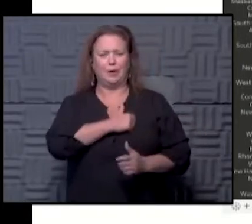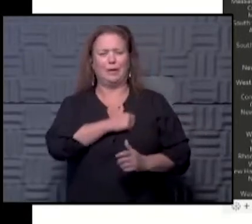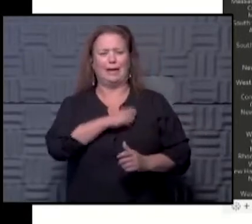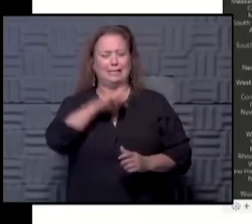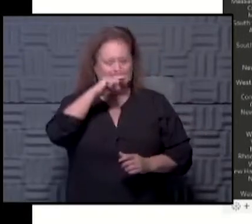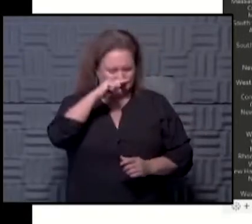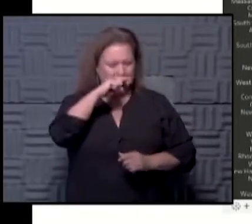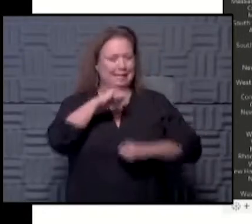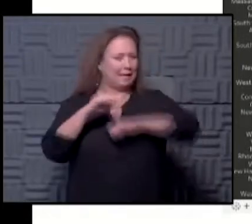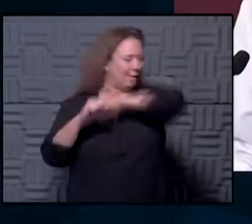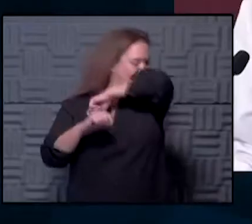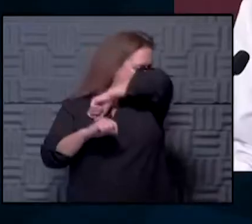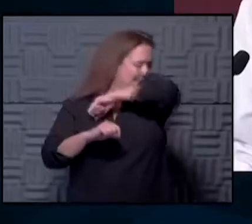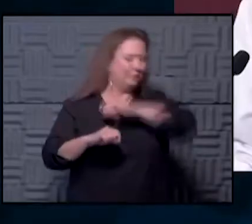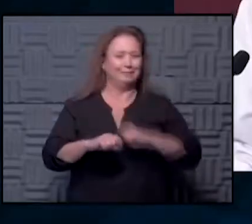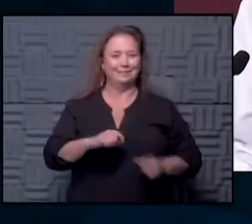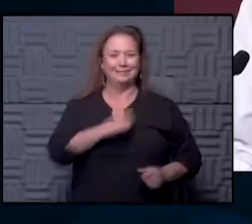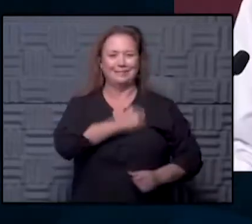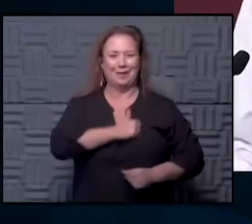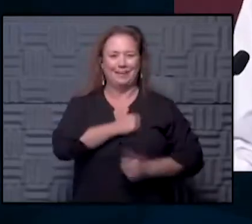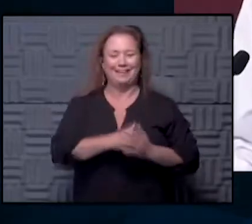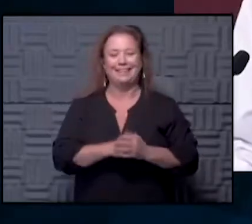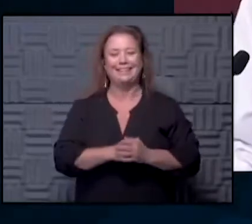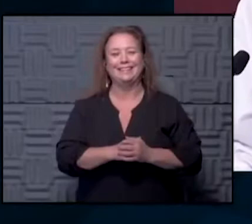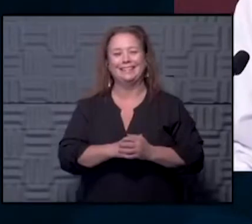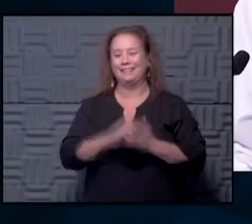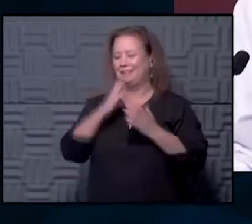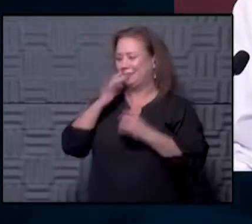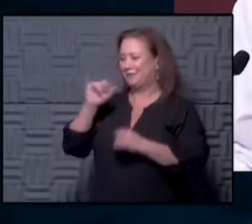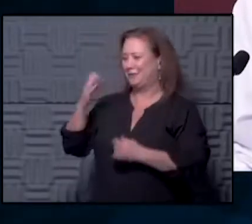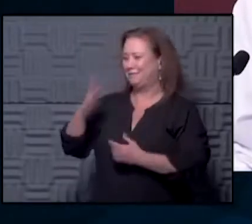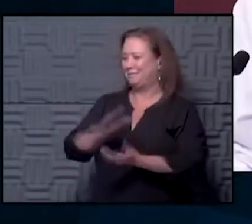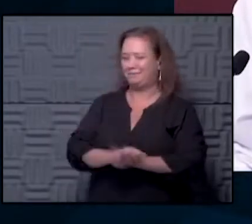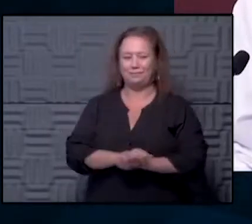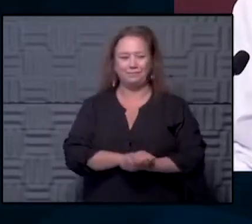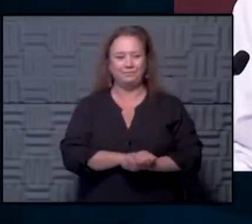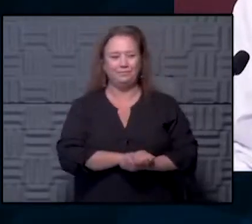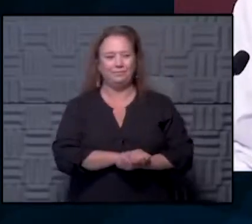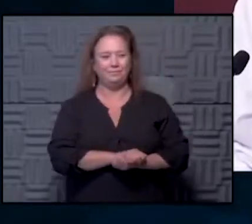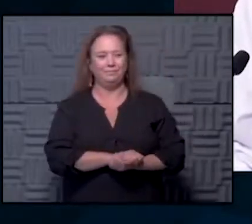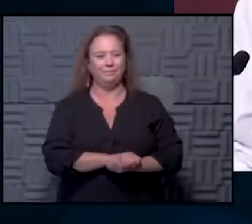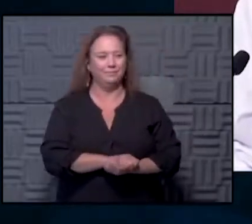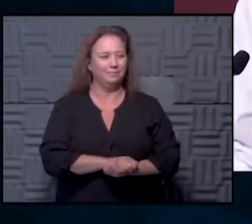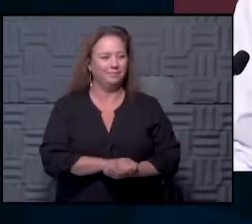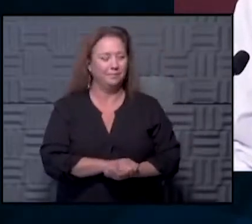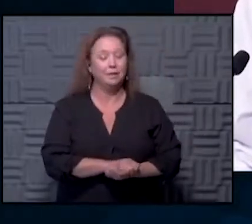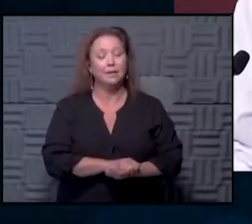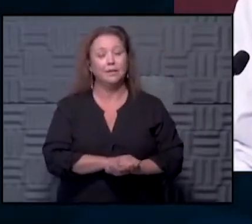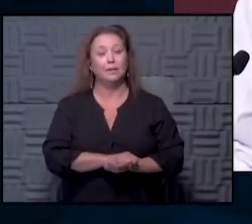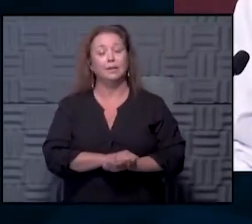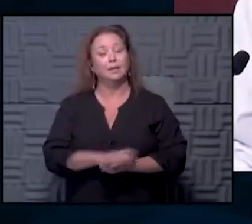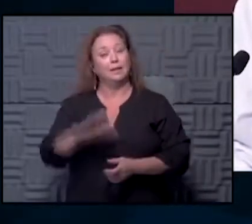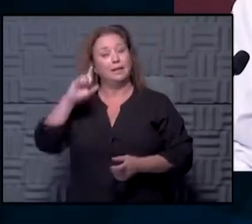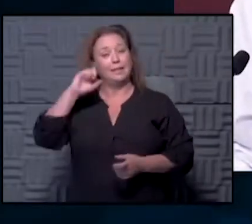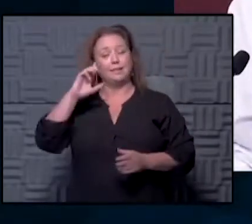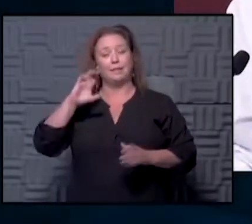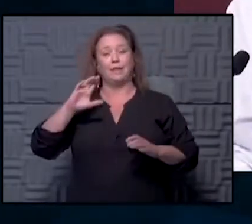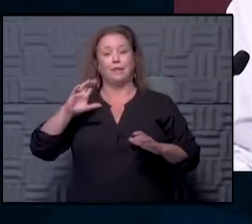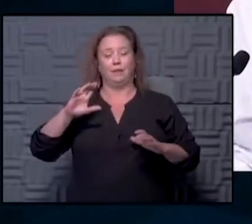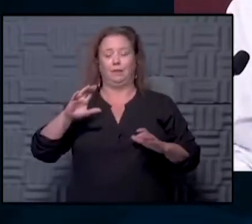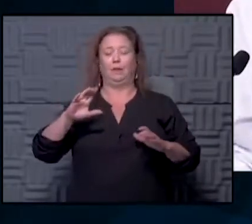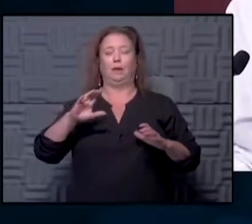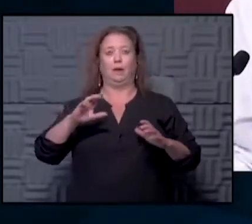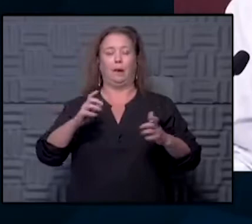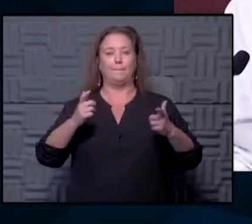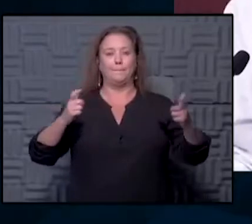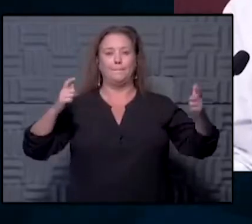I've been sneezing to my elbow, however. Good job. All right. Well, that sounds like a massive undertaking.